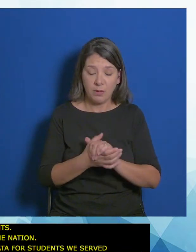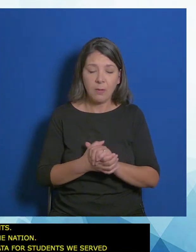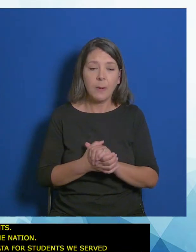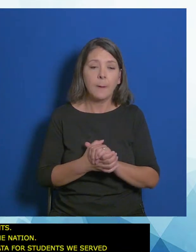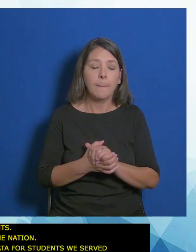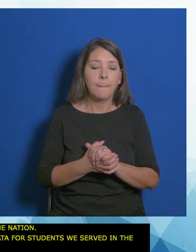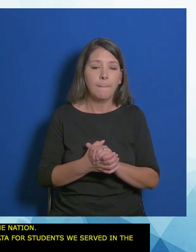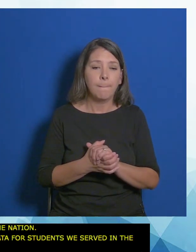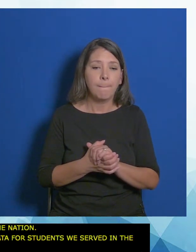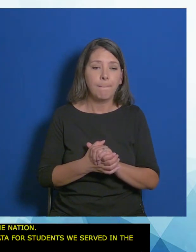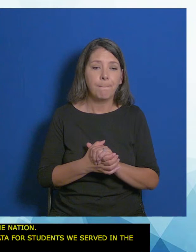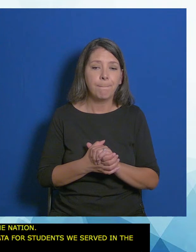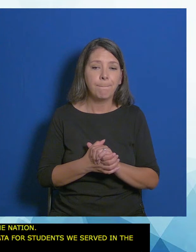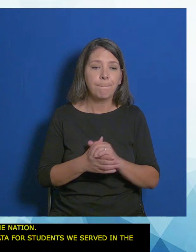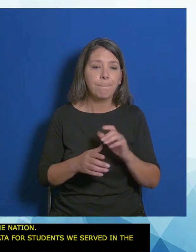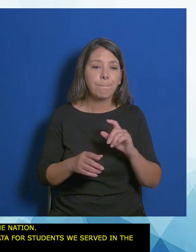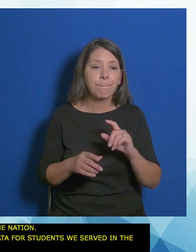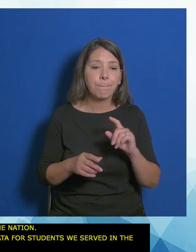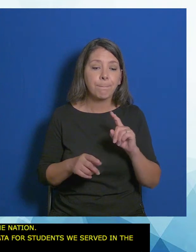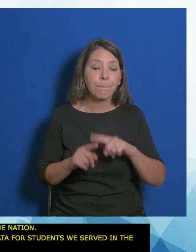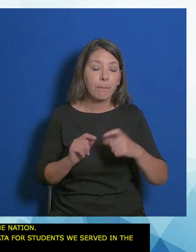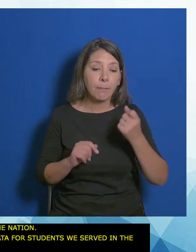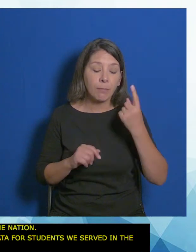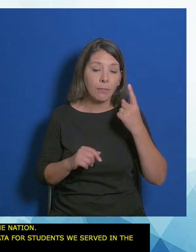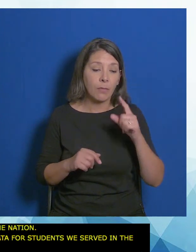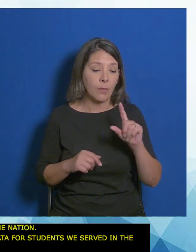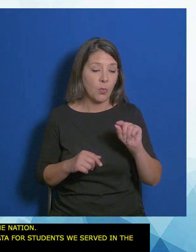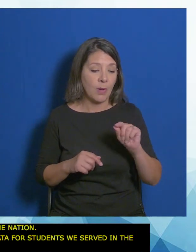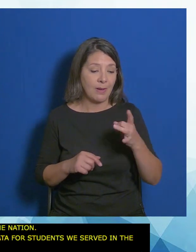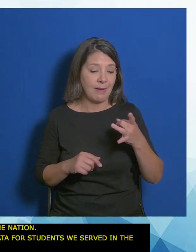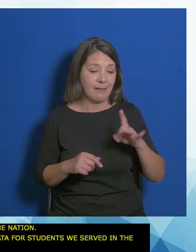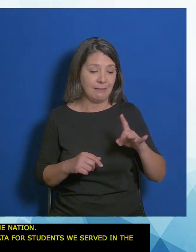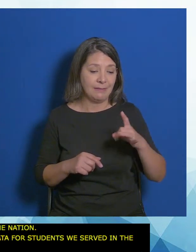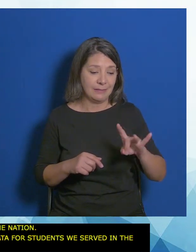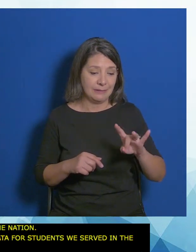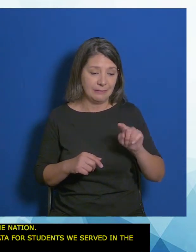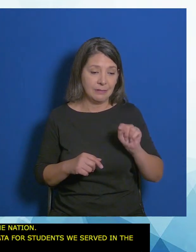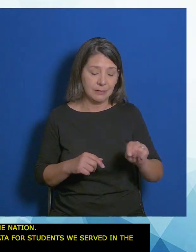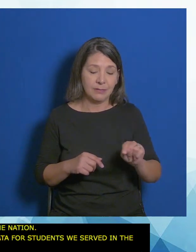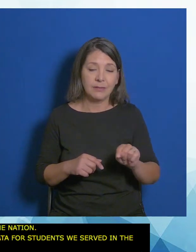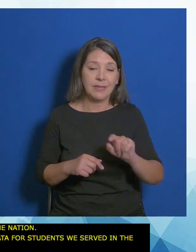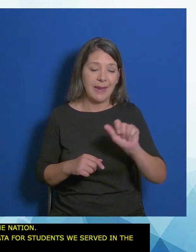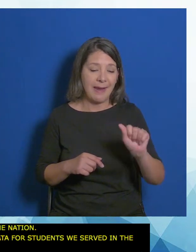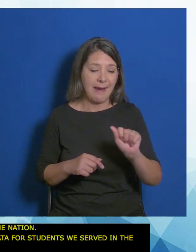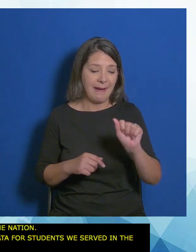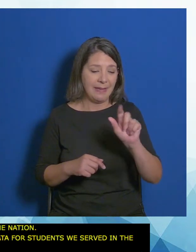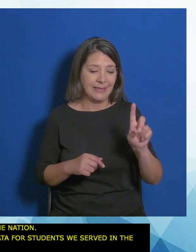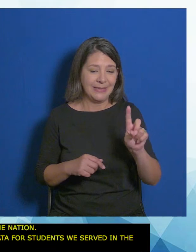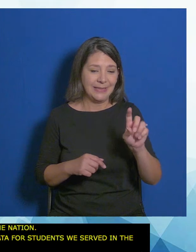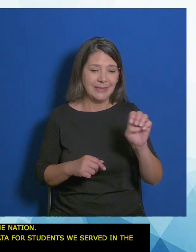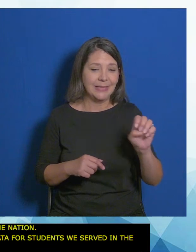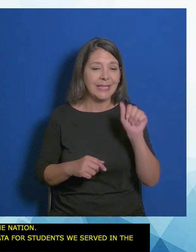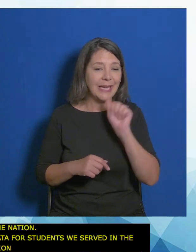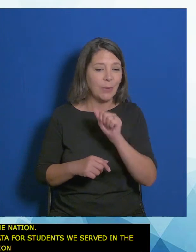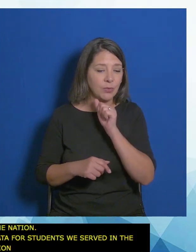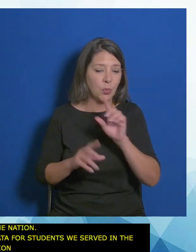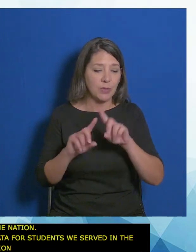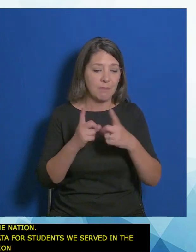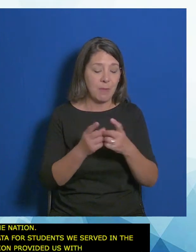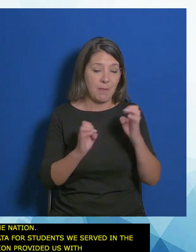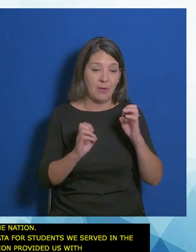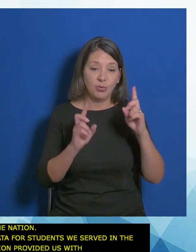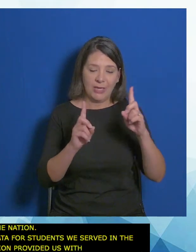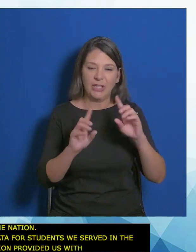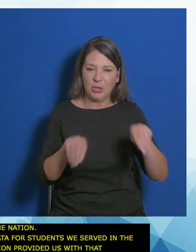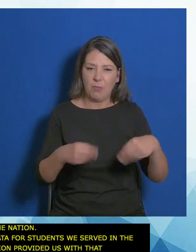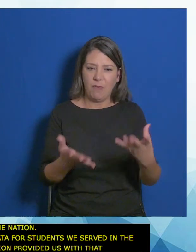Up until 2018, Arizona Department of Education provided us with that data